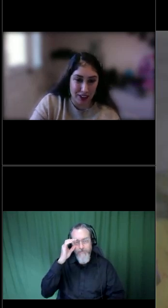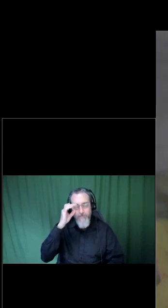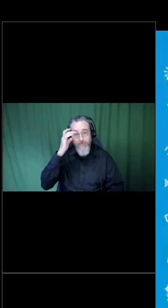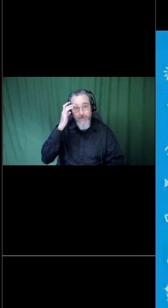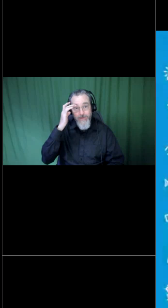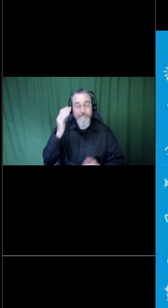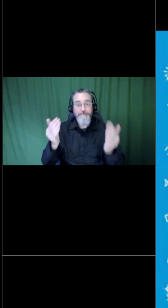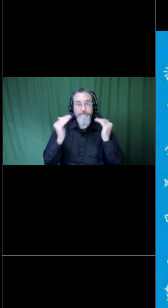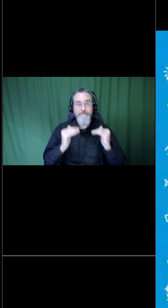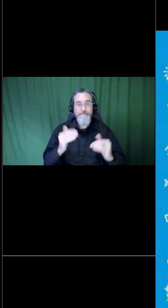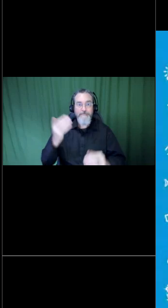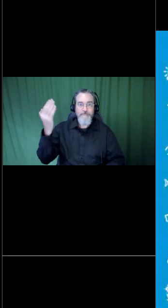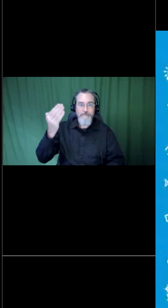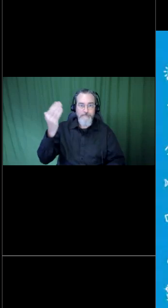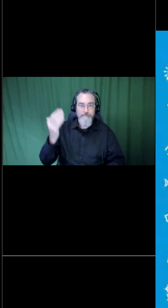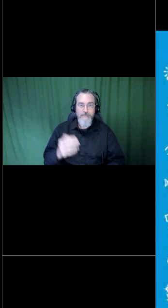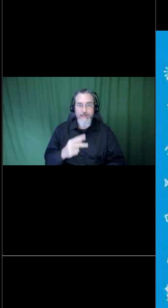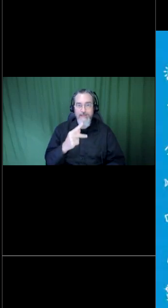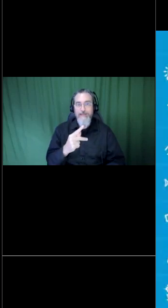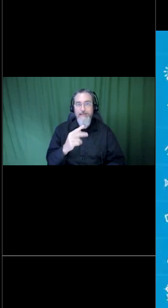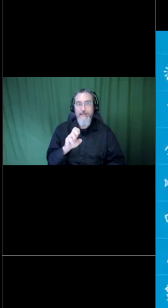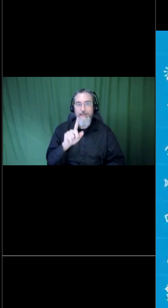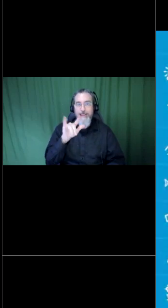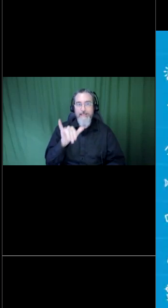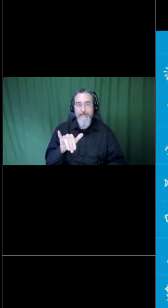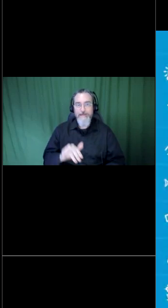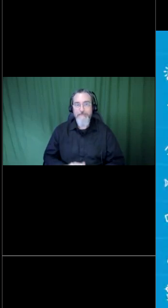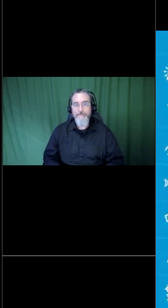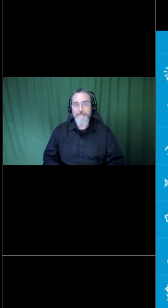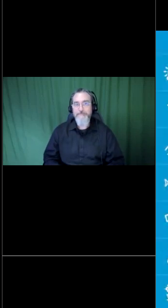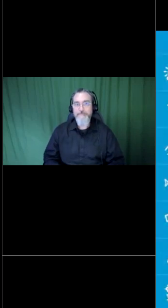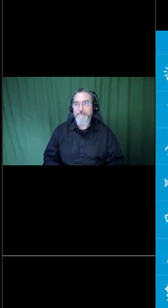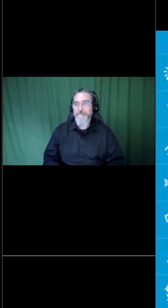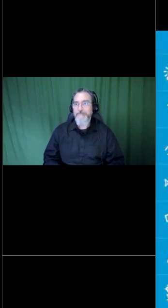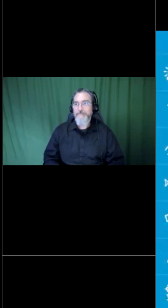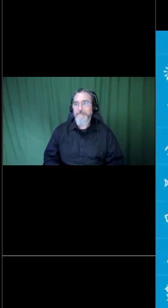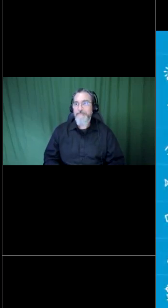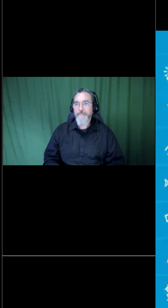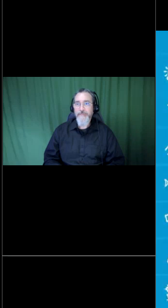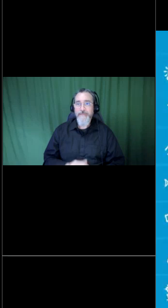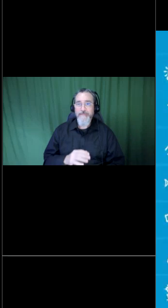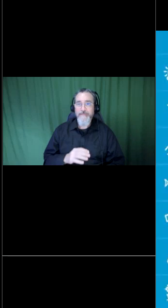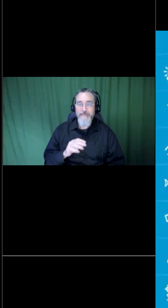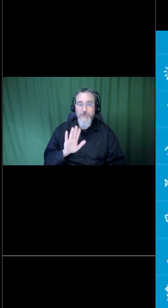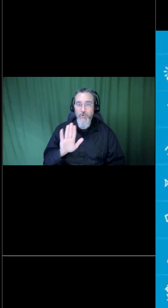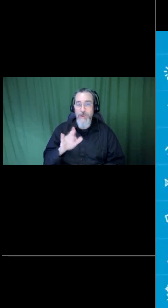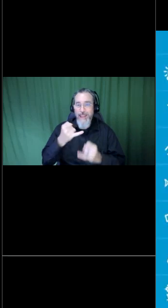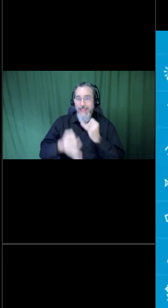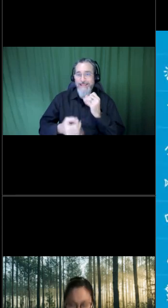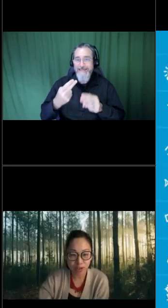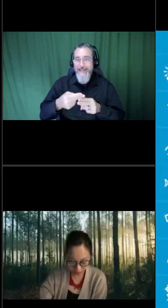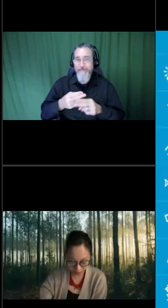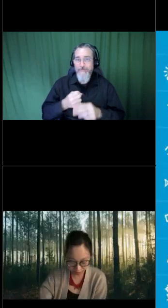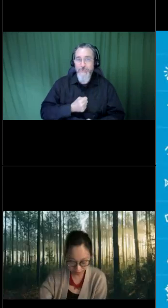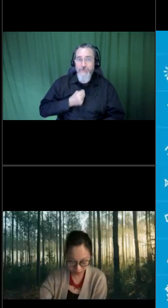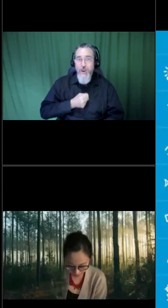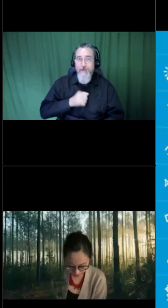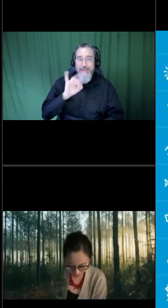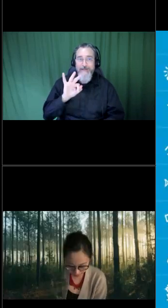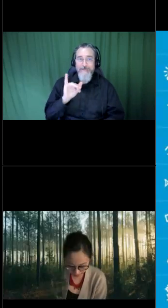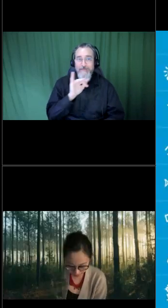next presentation is with Kelly Tagarino. Apologies if I mispronounced your last name, Kelly, and with the project Empowering a